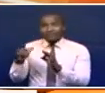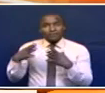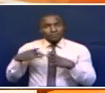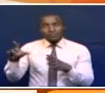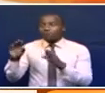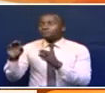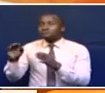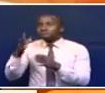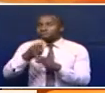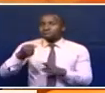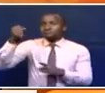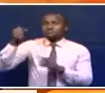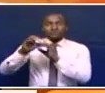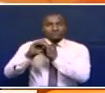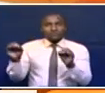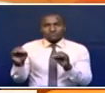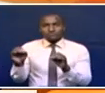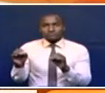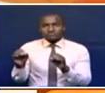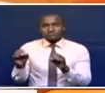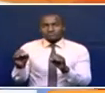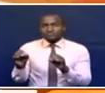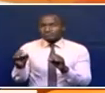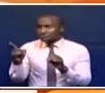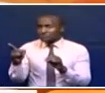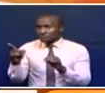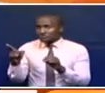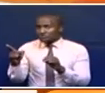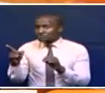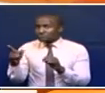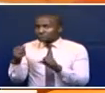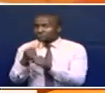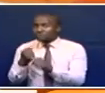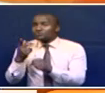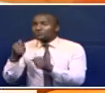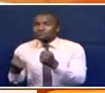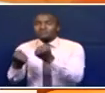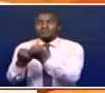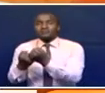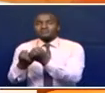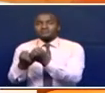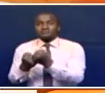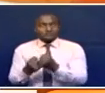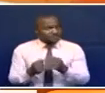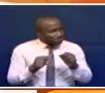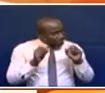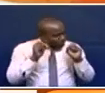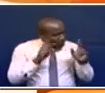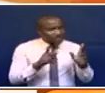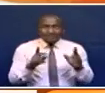give you the flag bearership. Yes. You support whoever's there. You support whoever's given. But if it is done in a